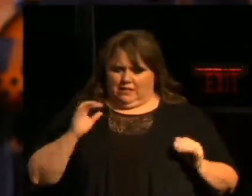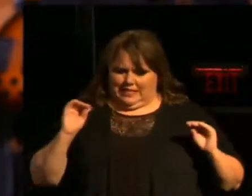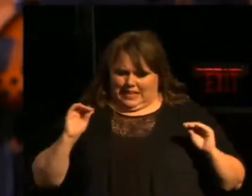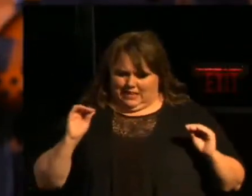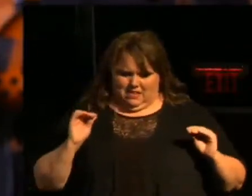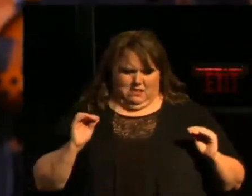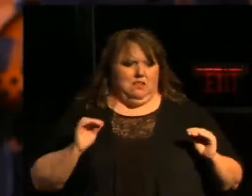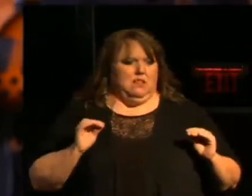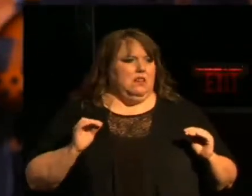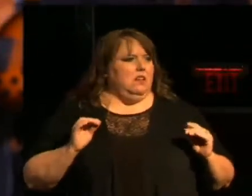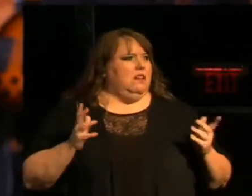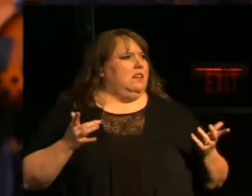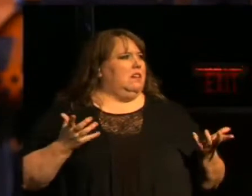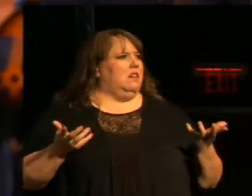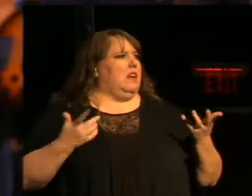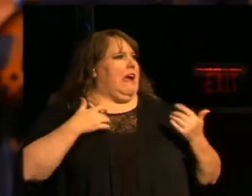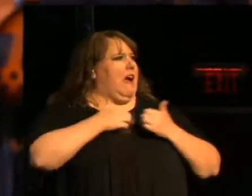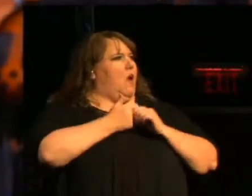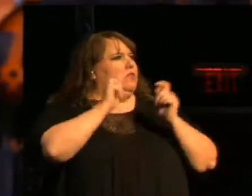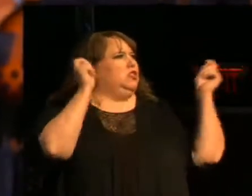and I know